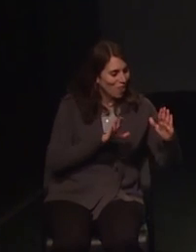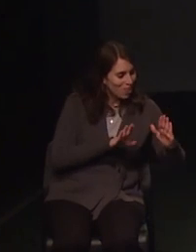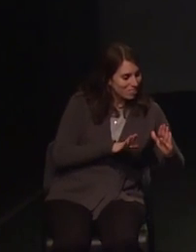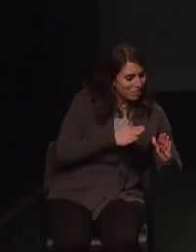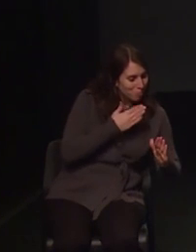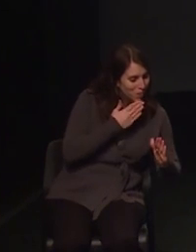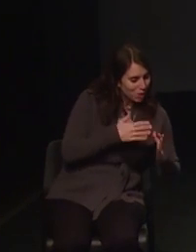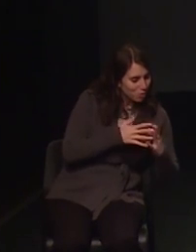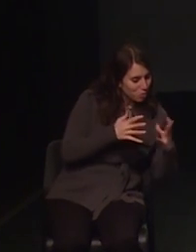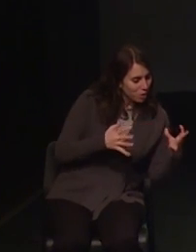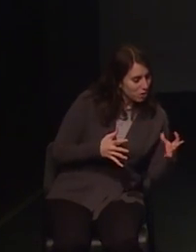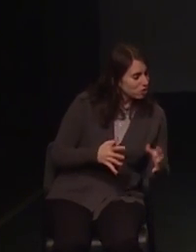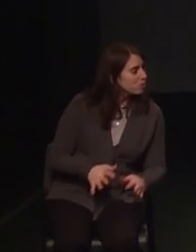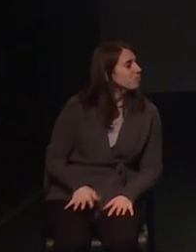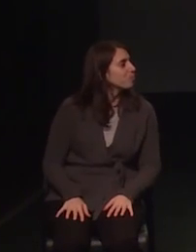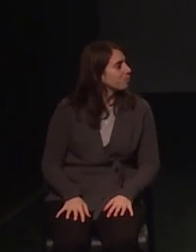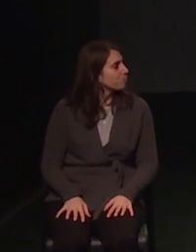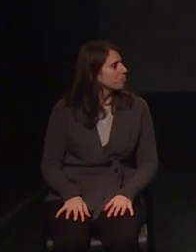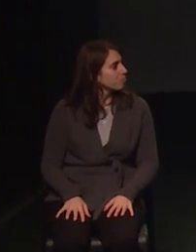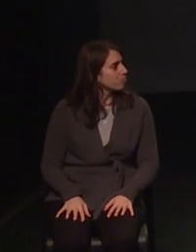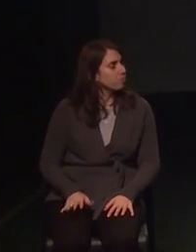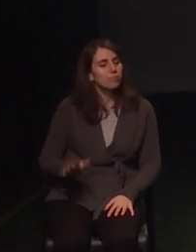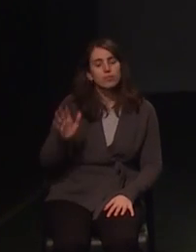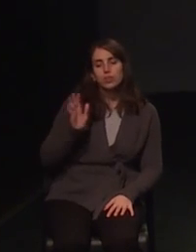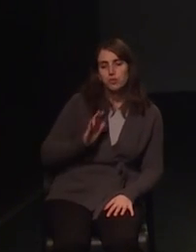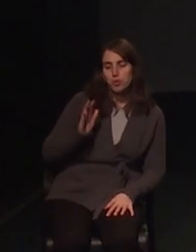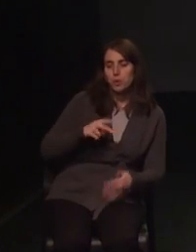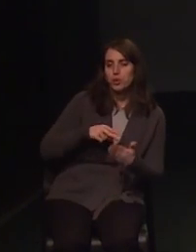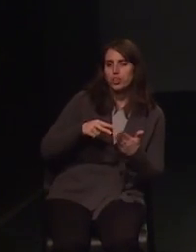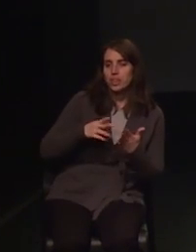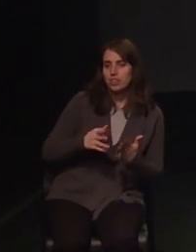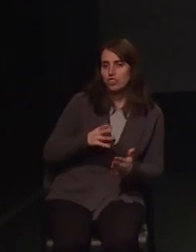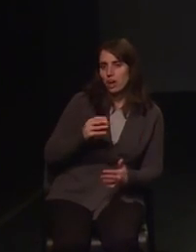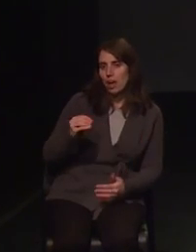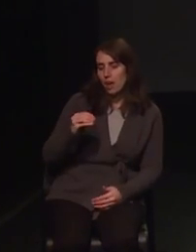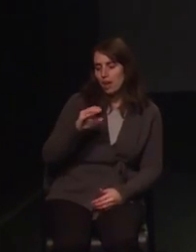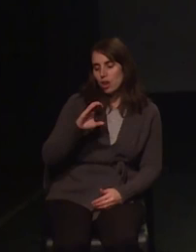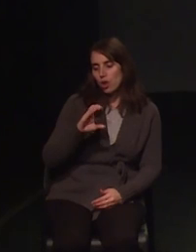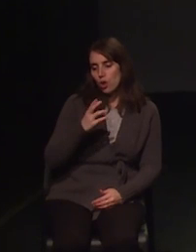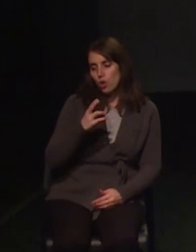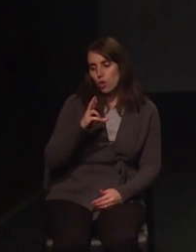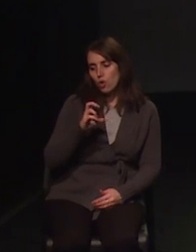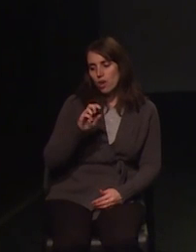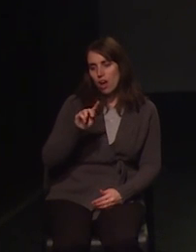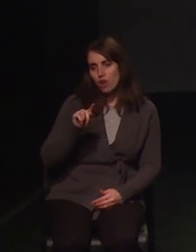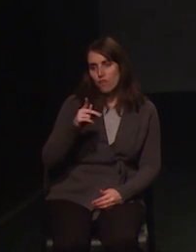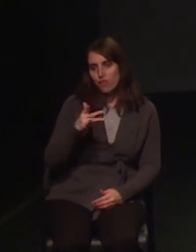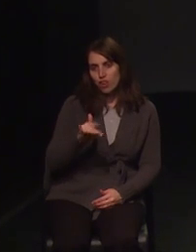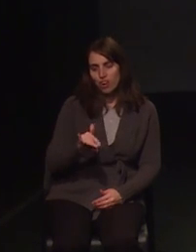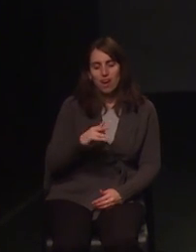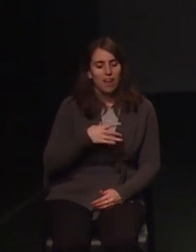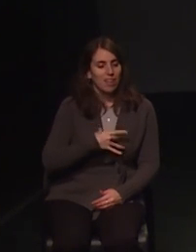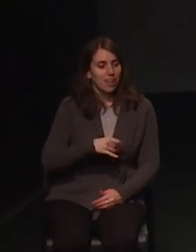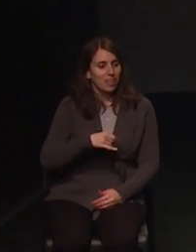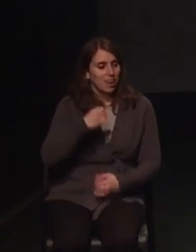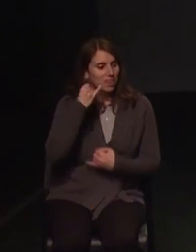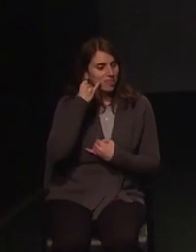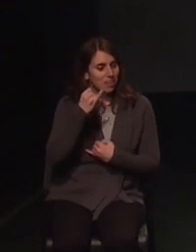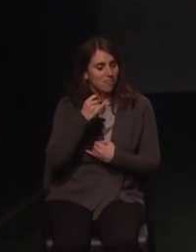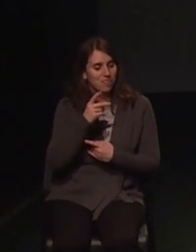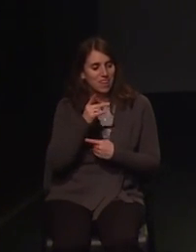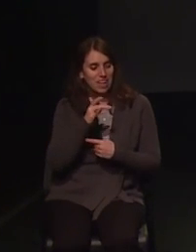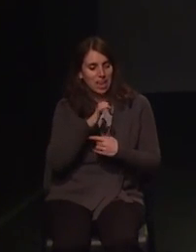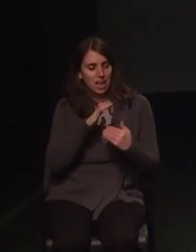much, Hoon Yi. As a former dancer and choreographer, I like the idea of kinetic equity, the kinesthesiology